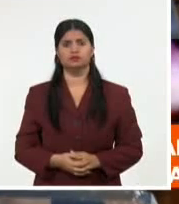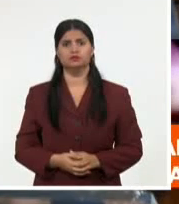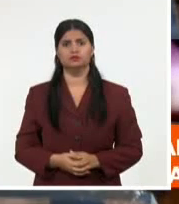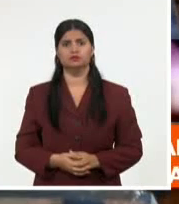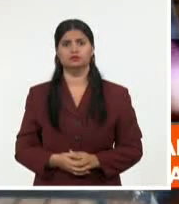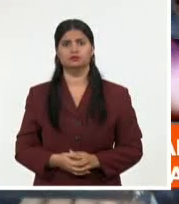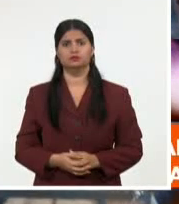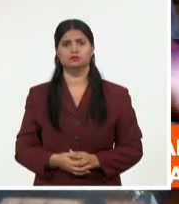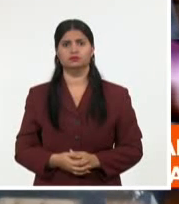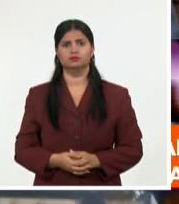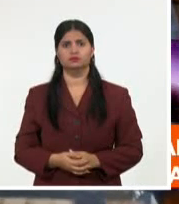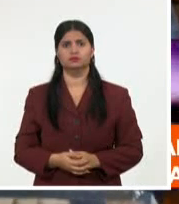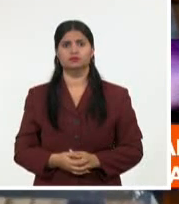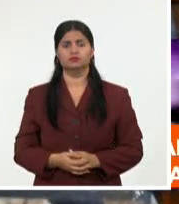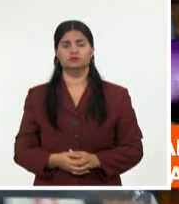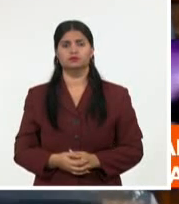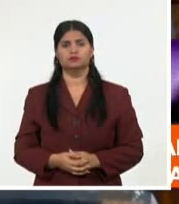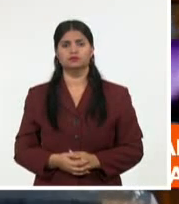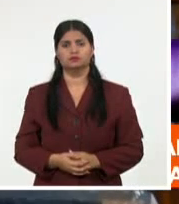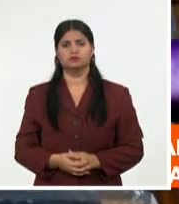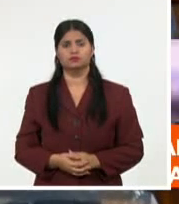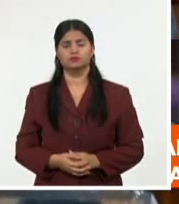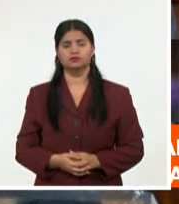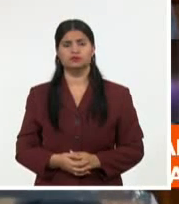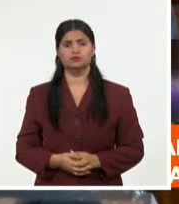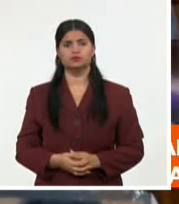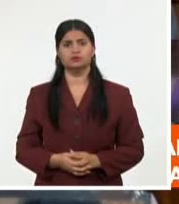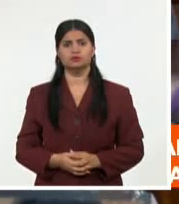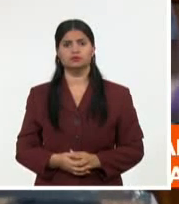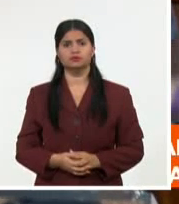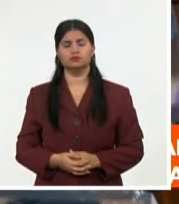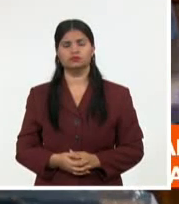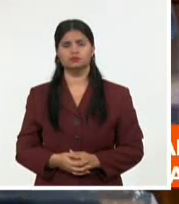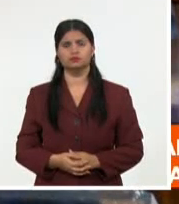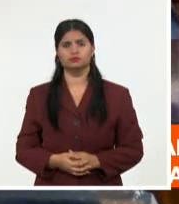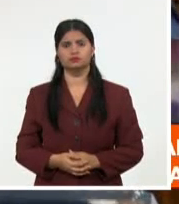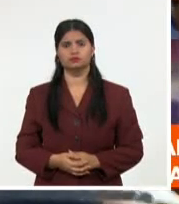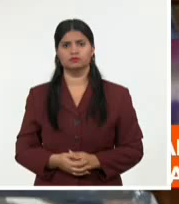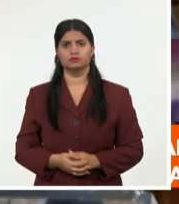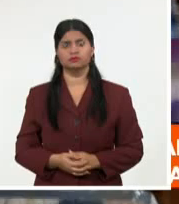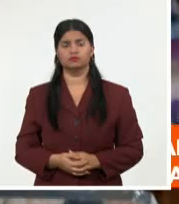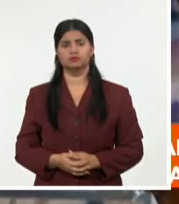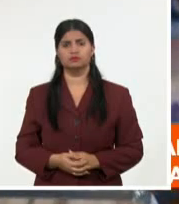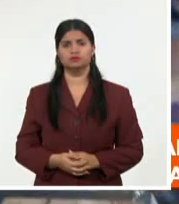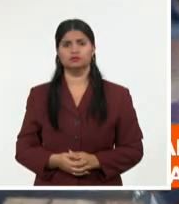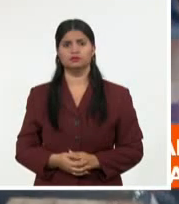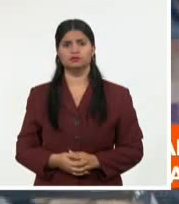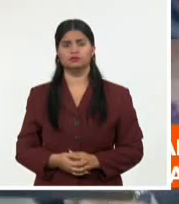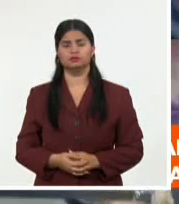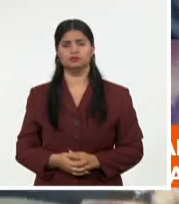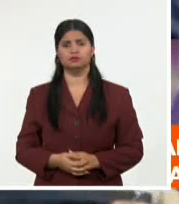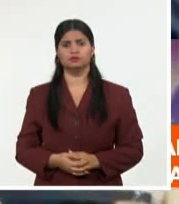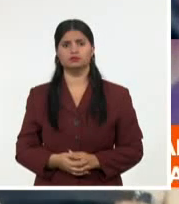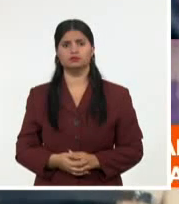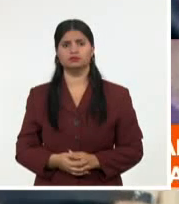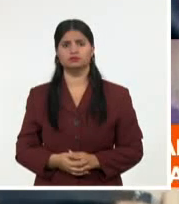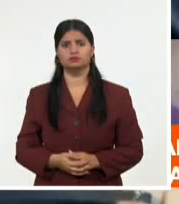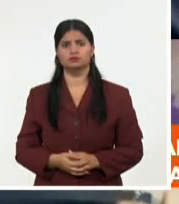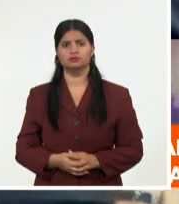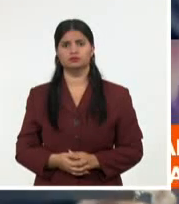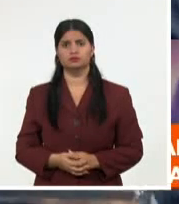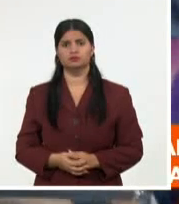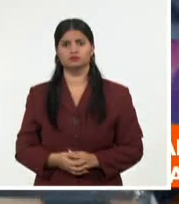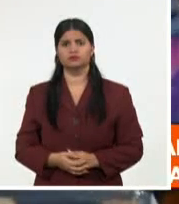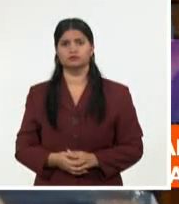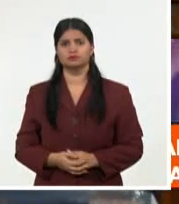of sovereignty and bravery by the nascent Caribbean nations, and that act also marked the